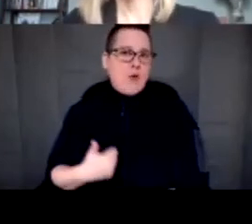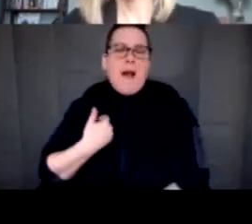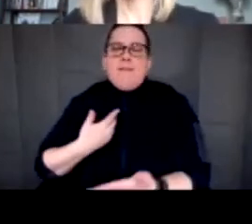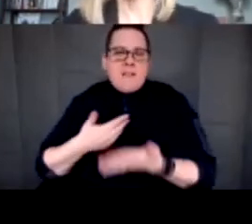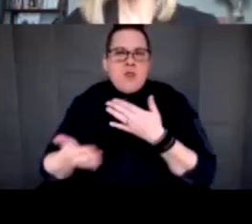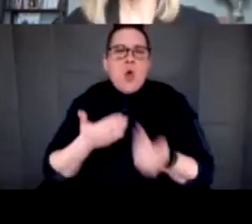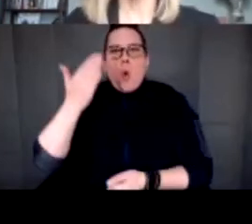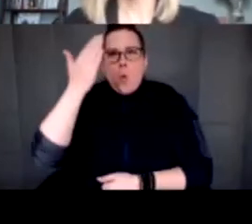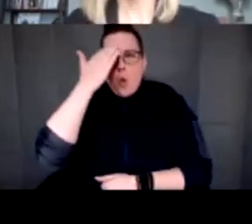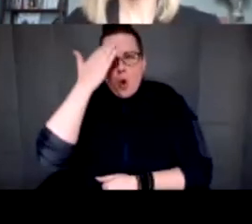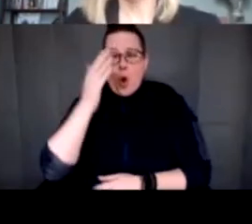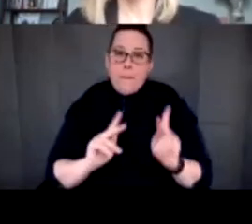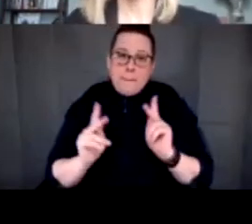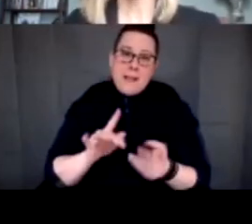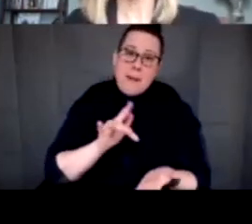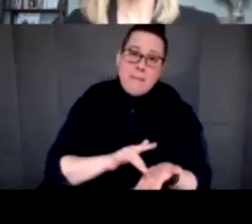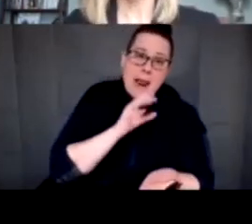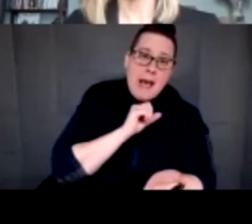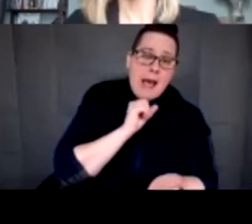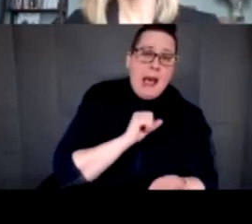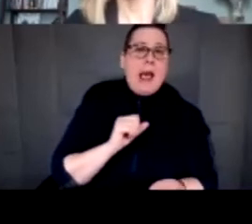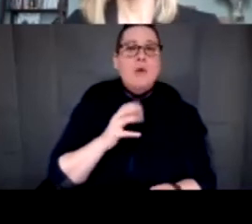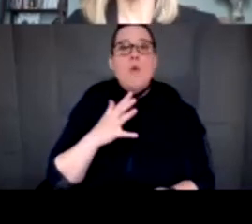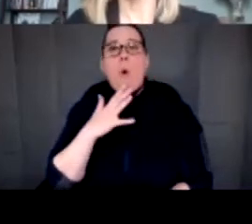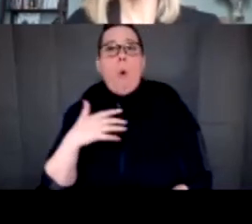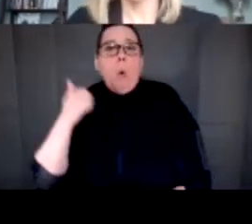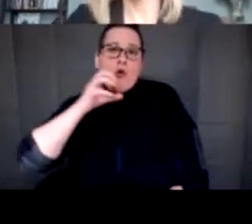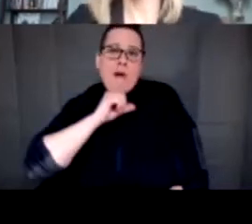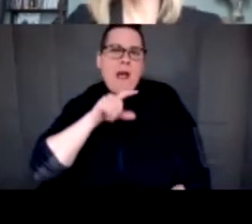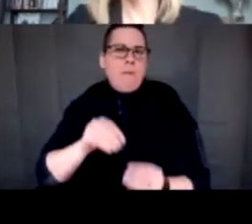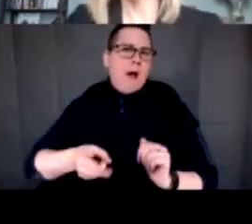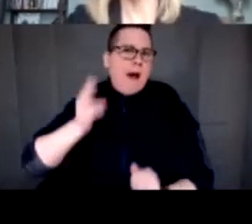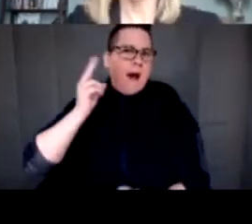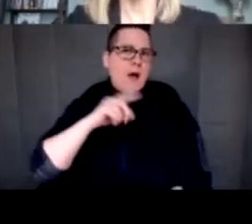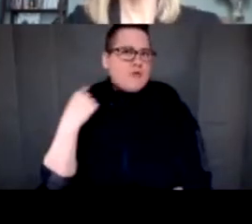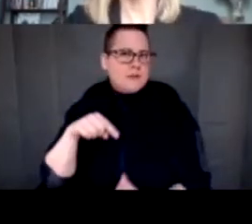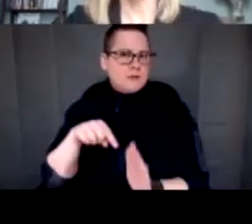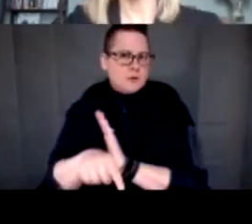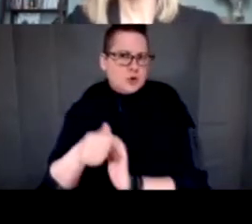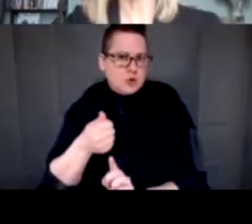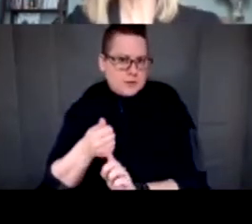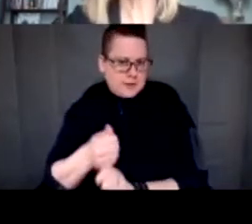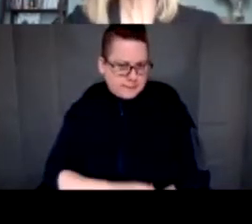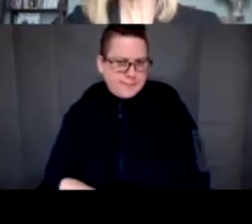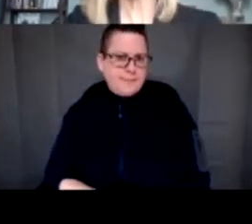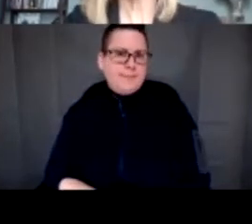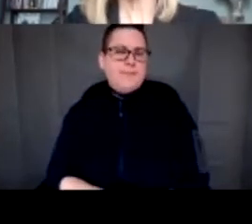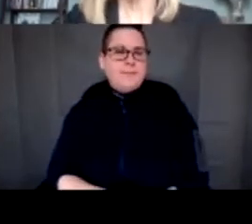individuals who are middle to later age have a higher risk of suicide in general.